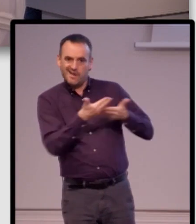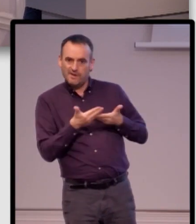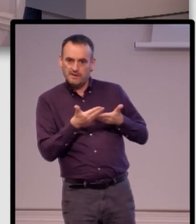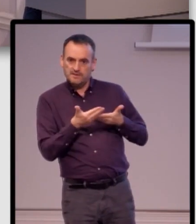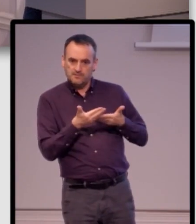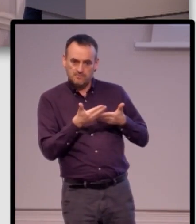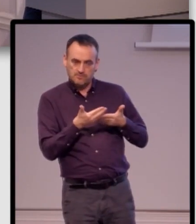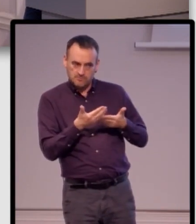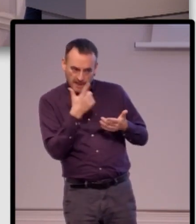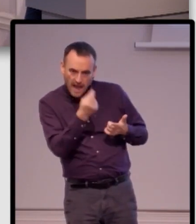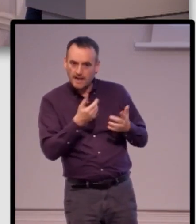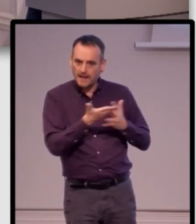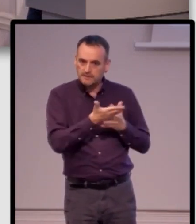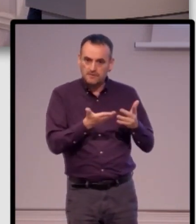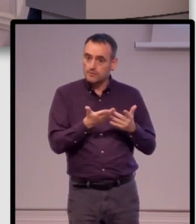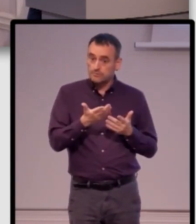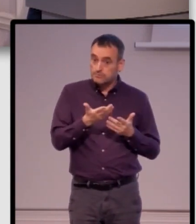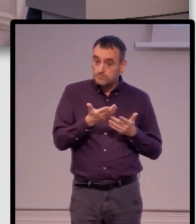wasn't everywhere.